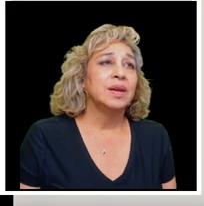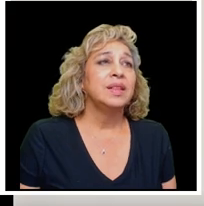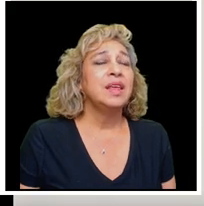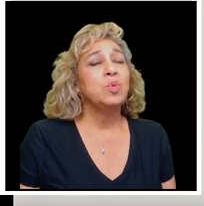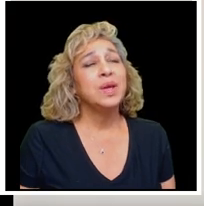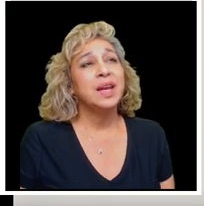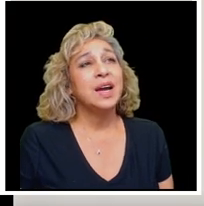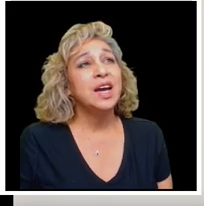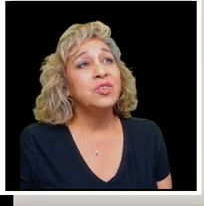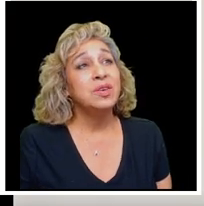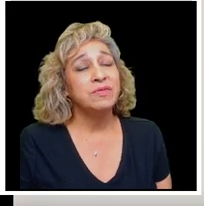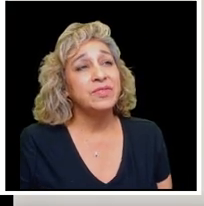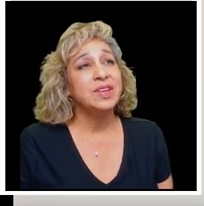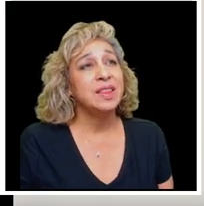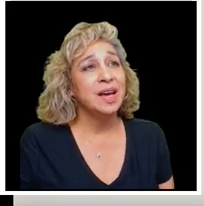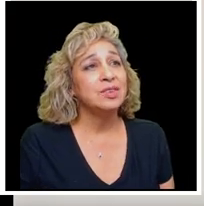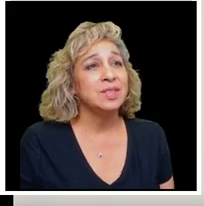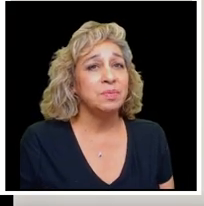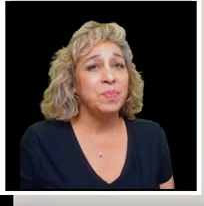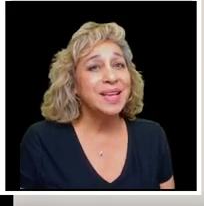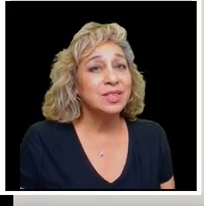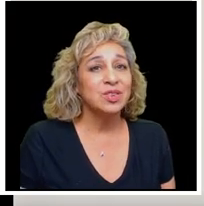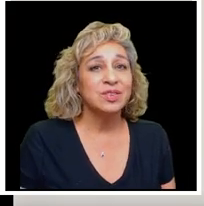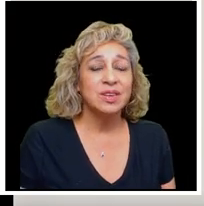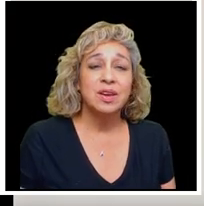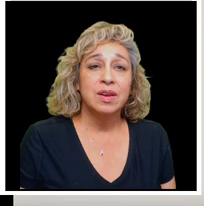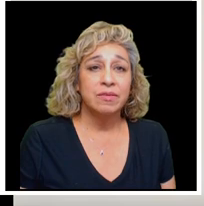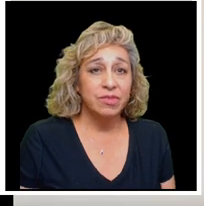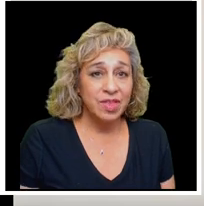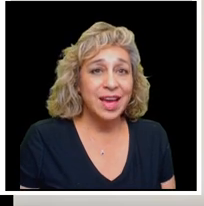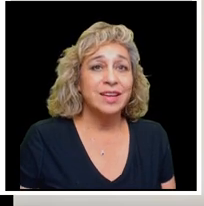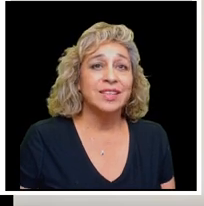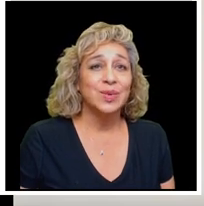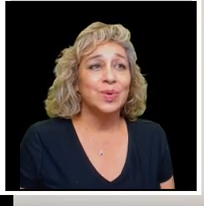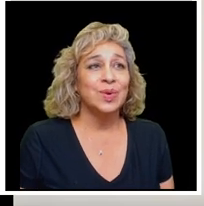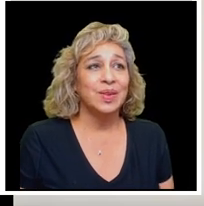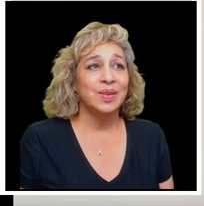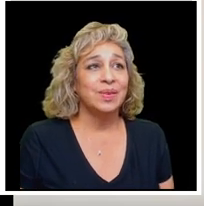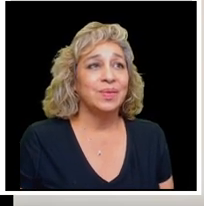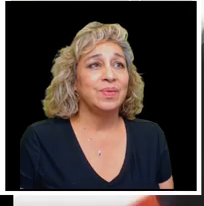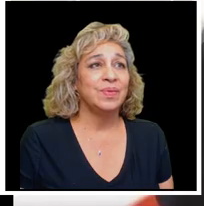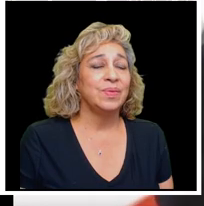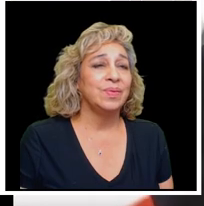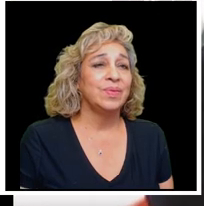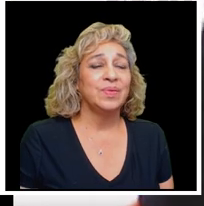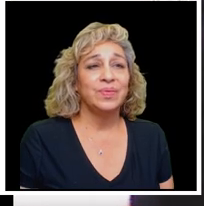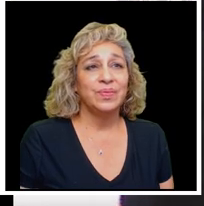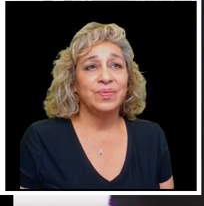they will get a hundred and fifty thousand Bissell's for that school